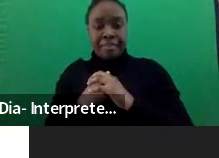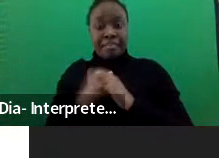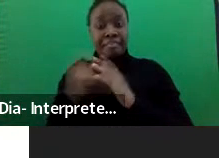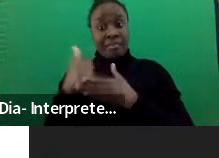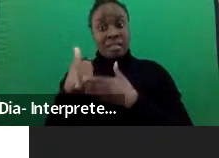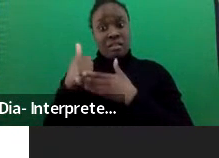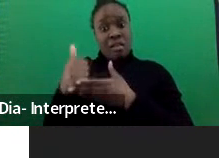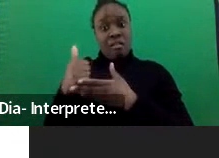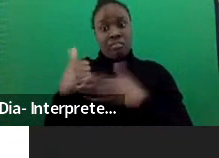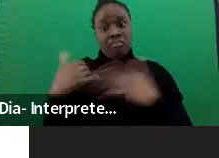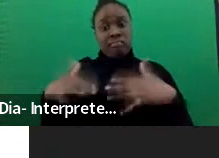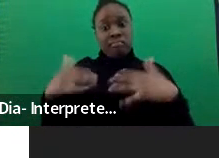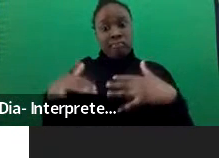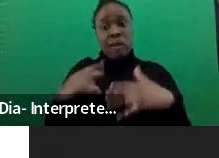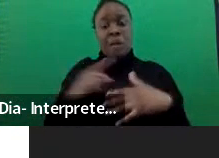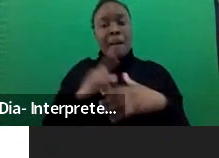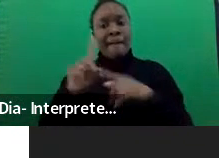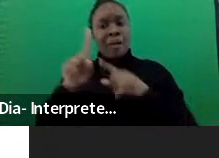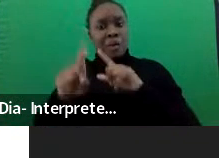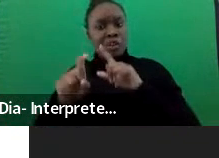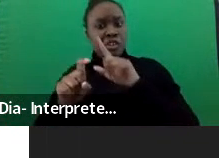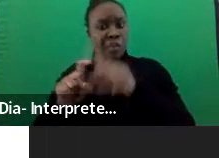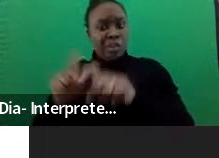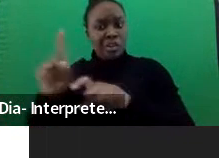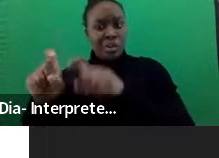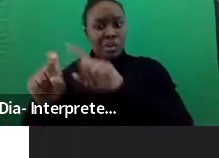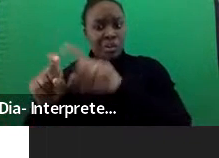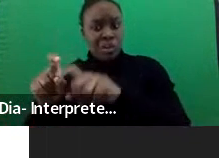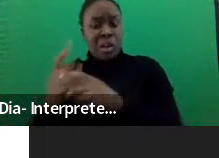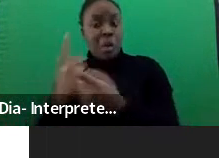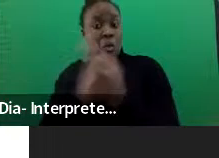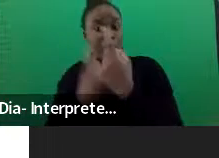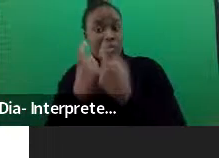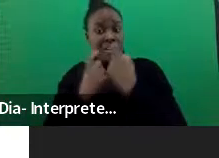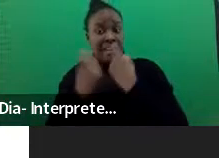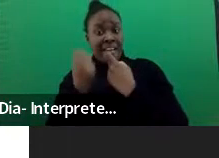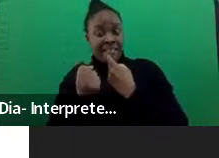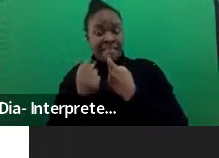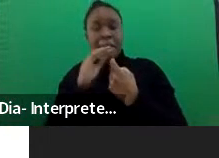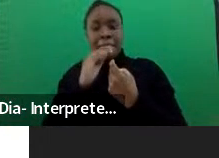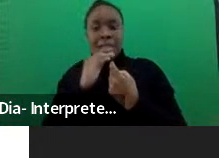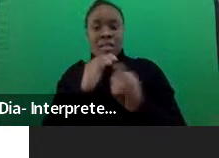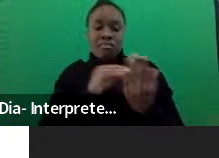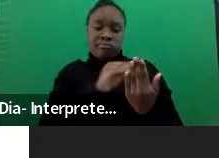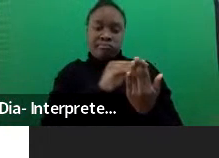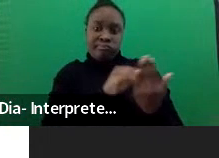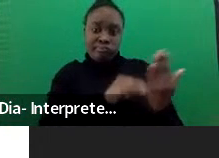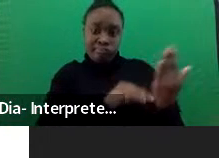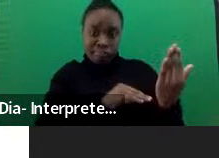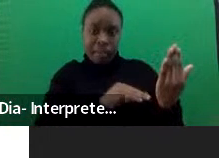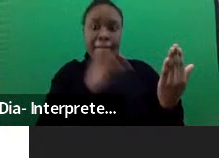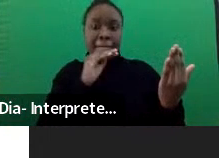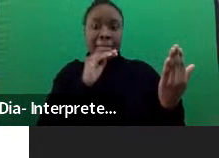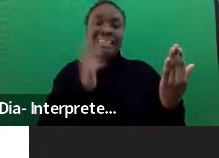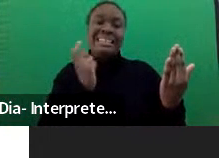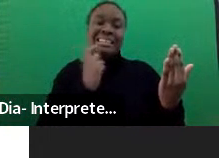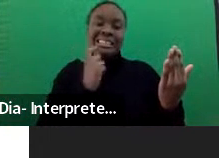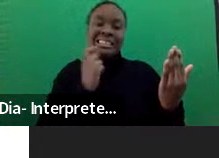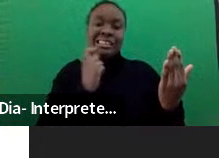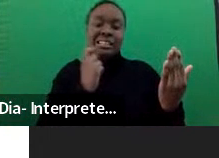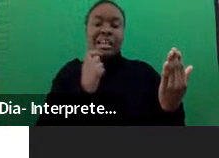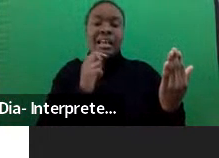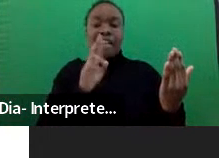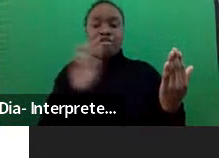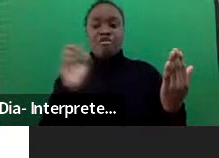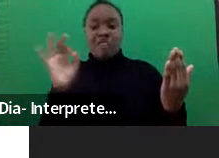of as and when queries are logged with us, we're able to make ease reference to